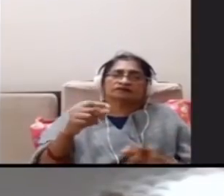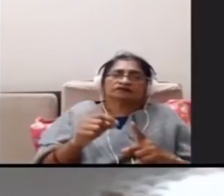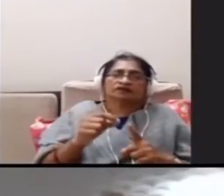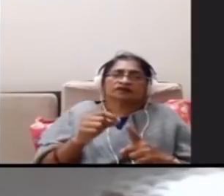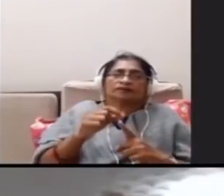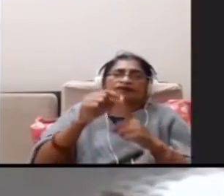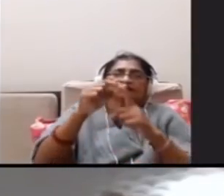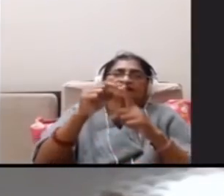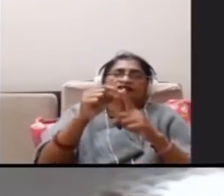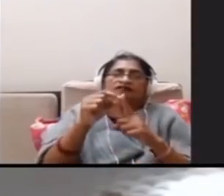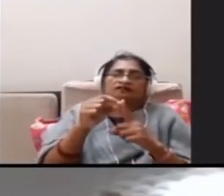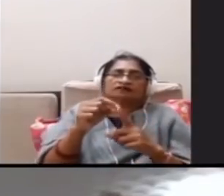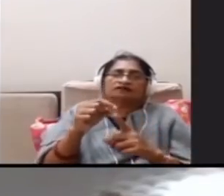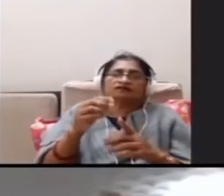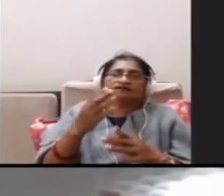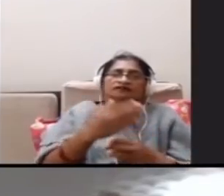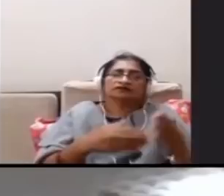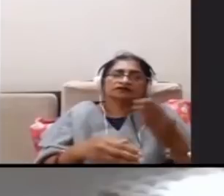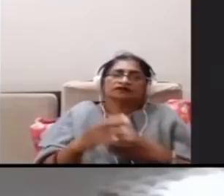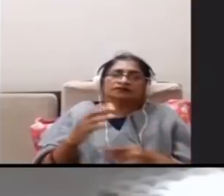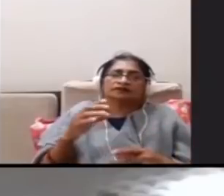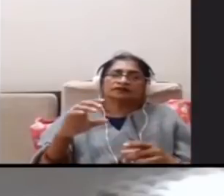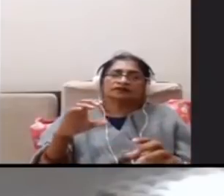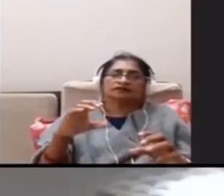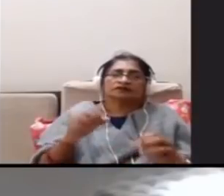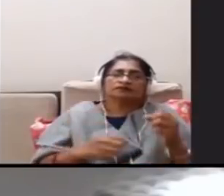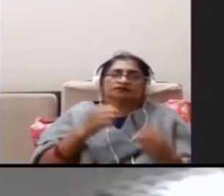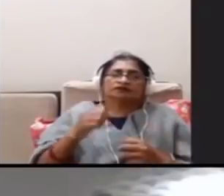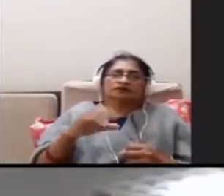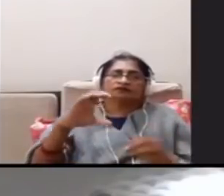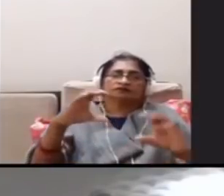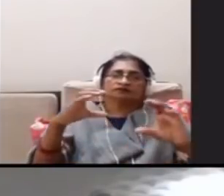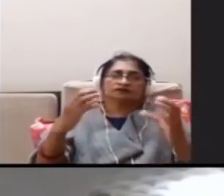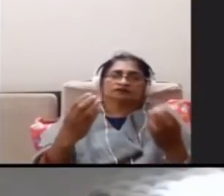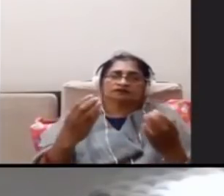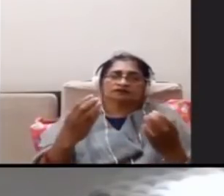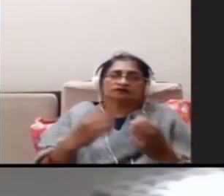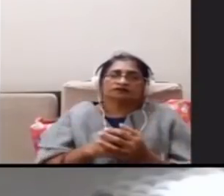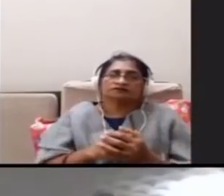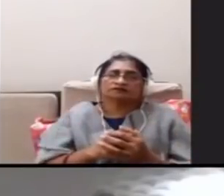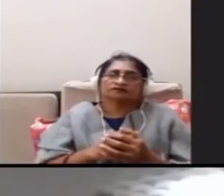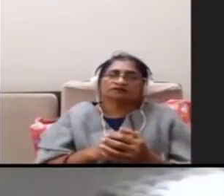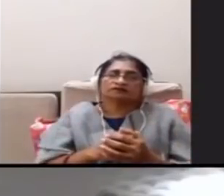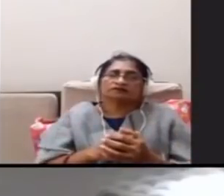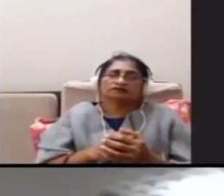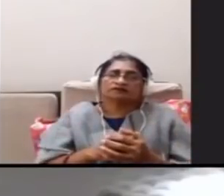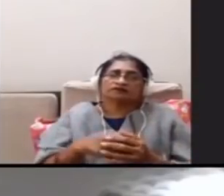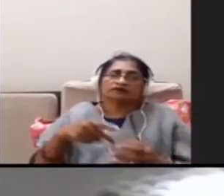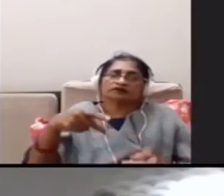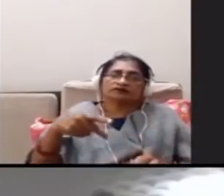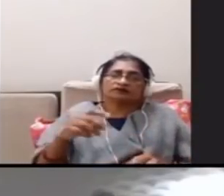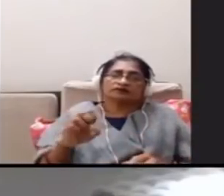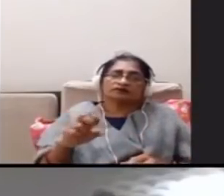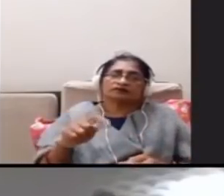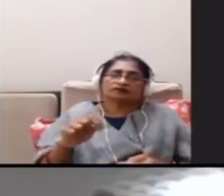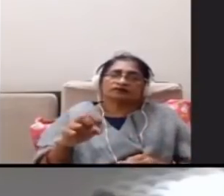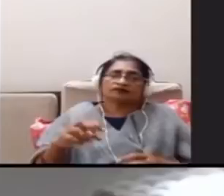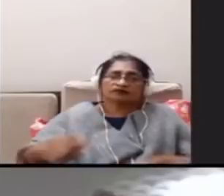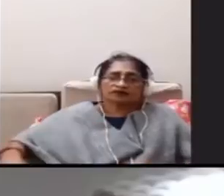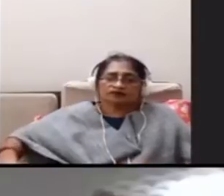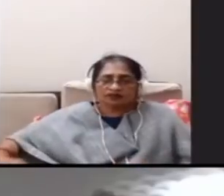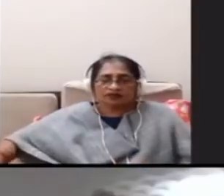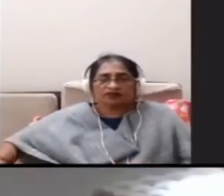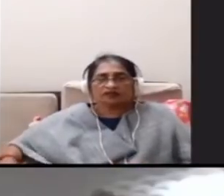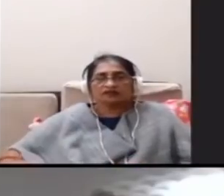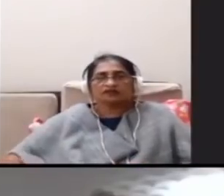Mallards Disability Sports Club and sits on the committee of the Jubilee Sailing Trust. Peter Hull took up wheelchair rugby in